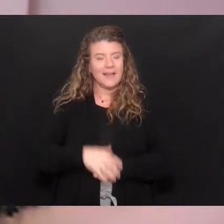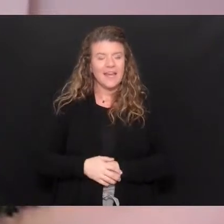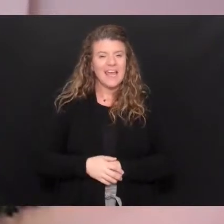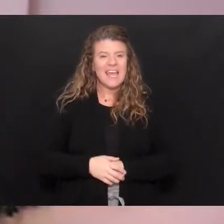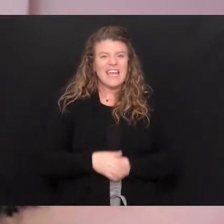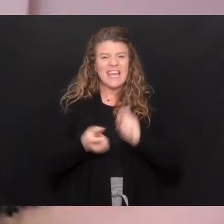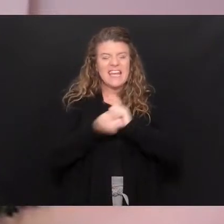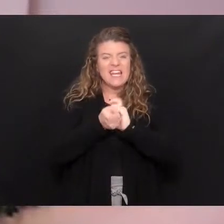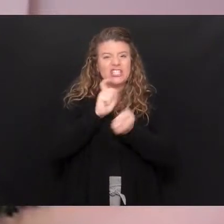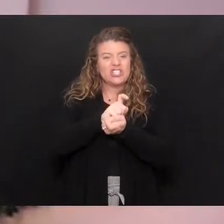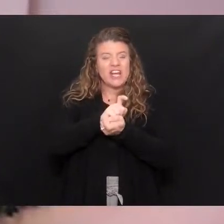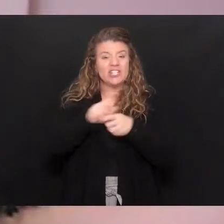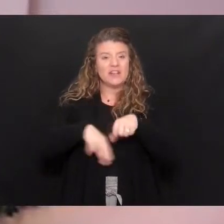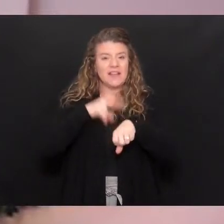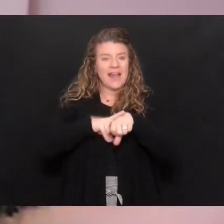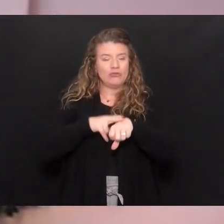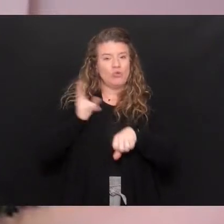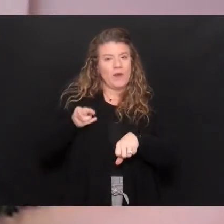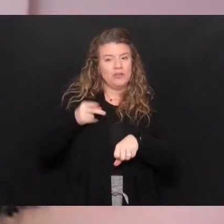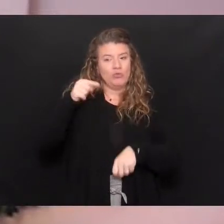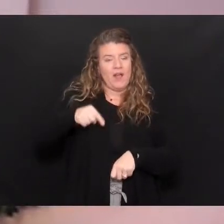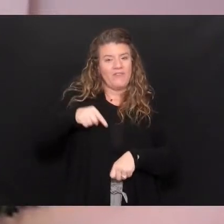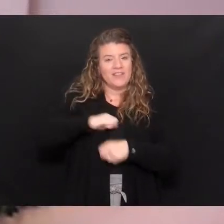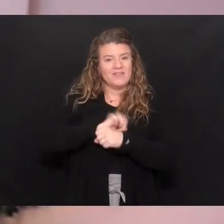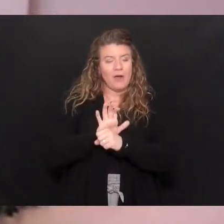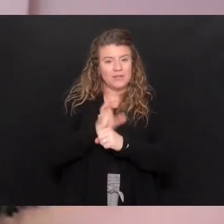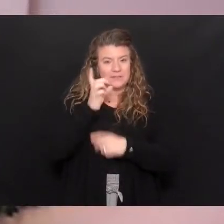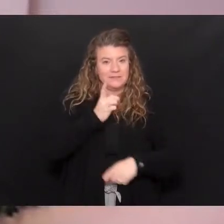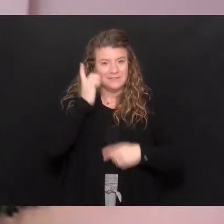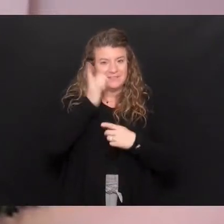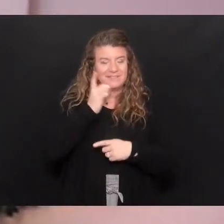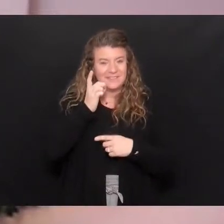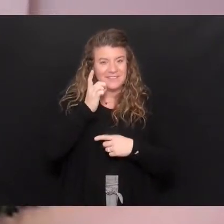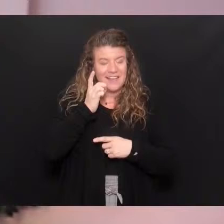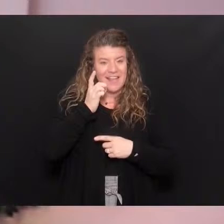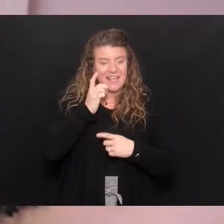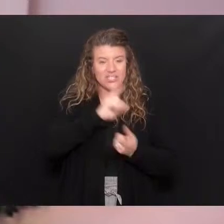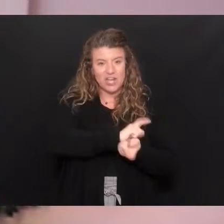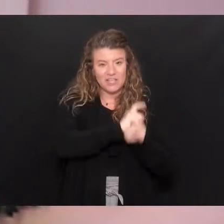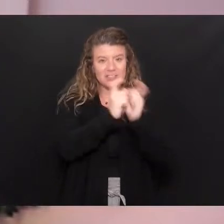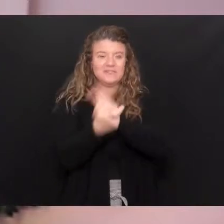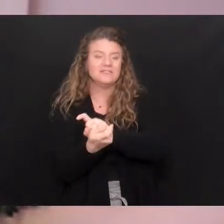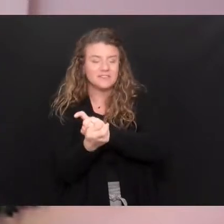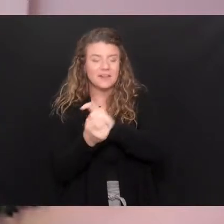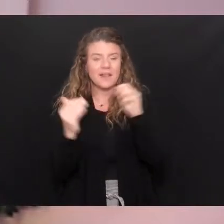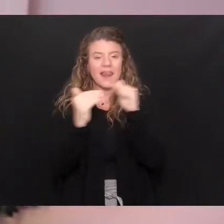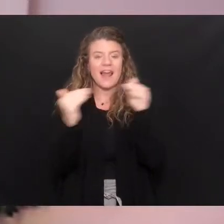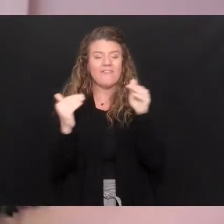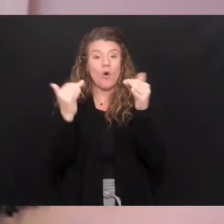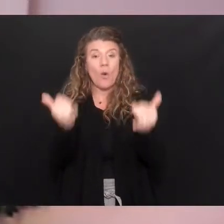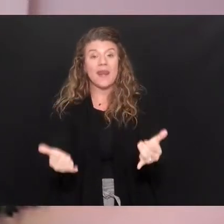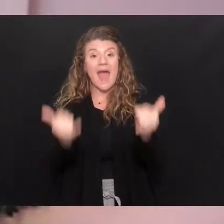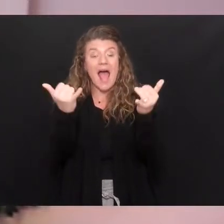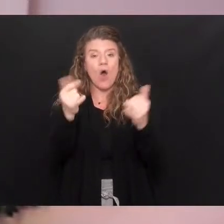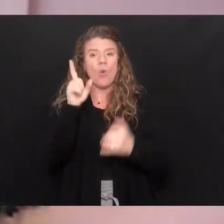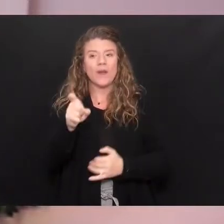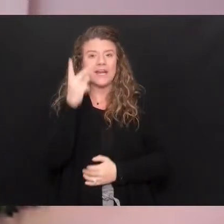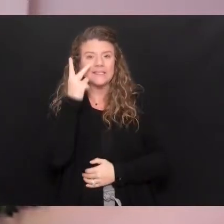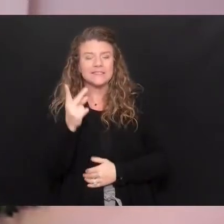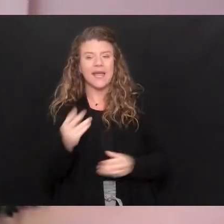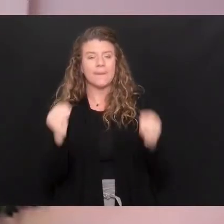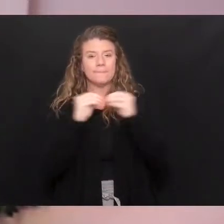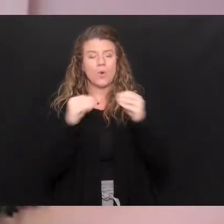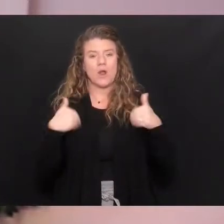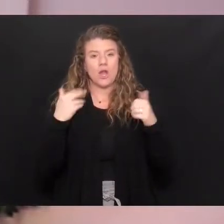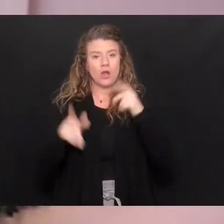natural history of this virus and this pandemic to the level where we're now starting to see younger